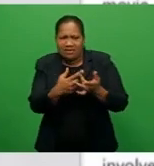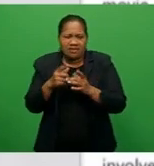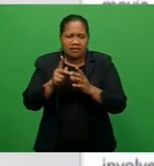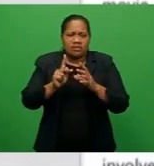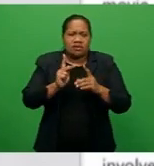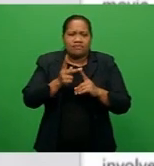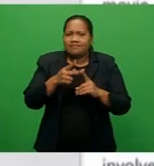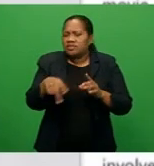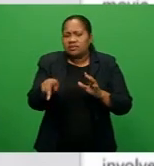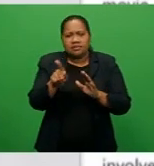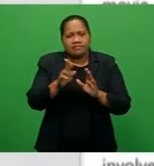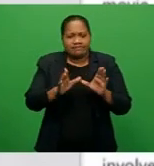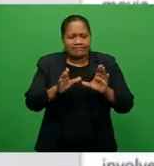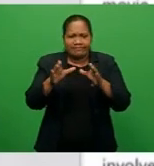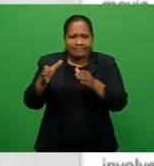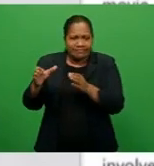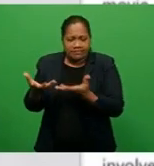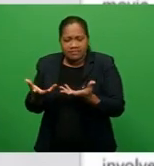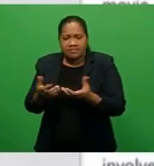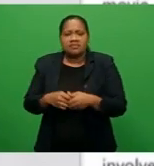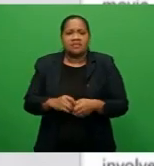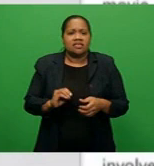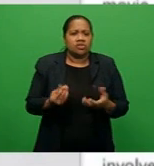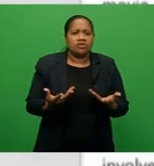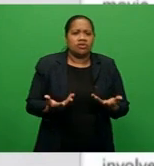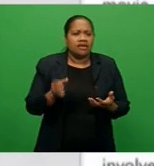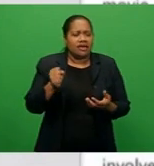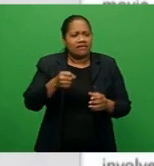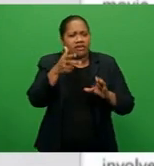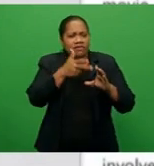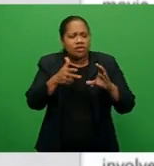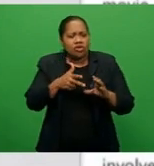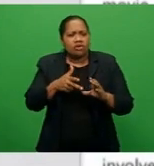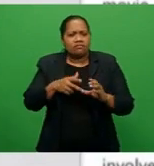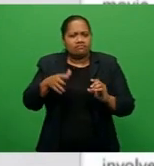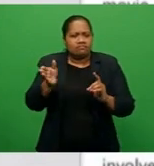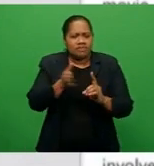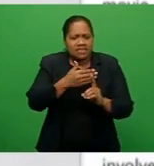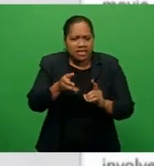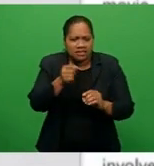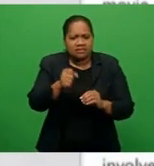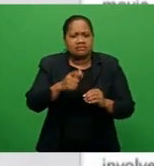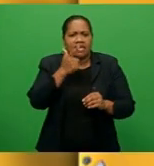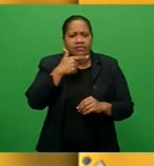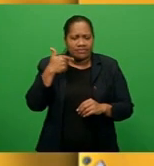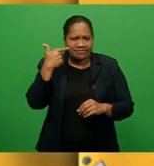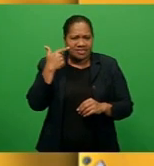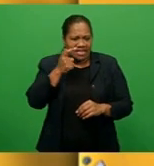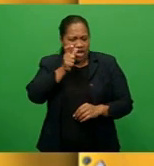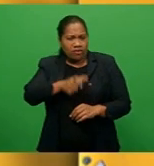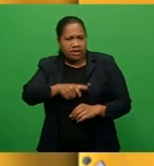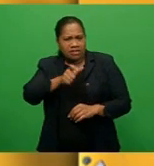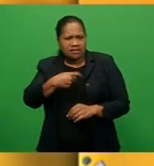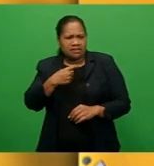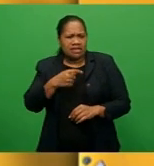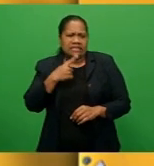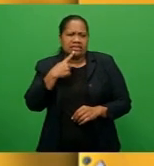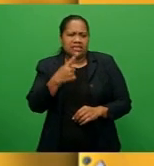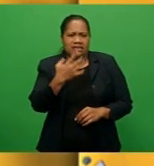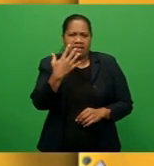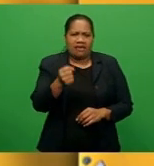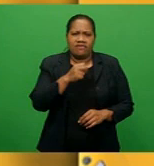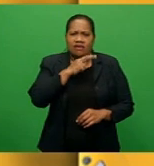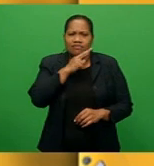teacher, has posted numerous videos attacking NFP MP Lenora Ngerengere-Tambua's character, claiming to have a pornographic video of